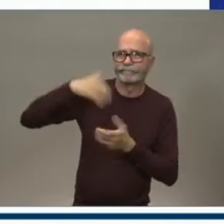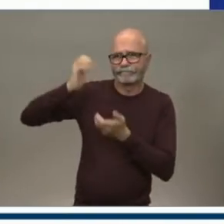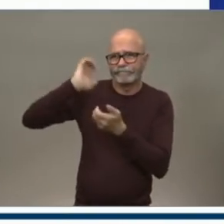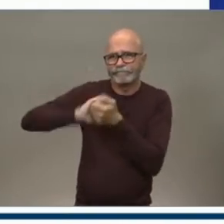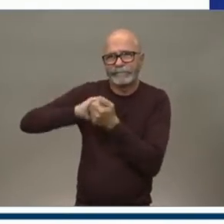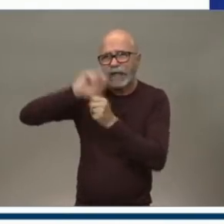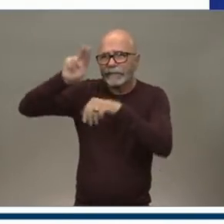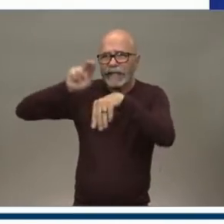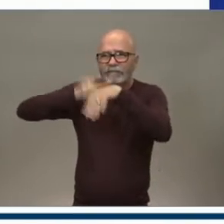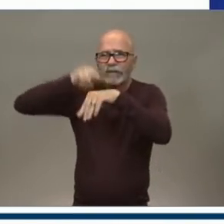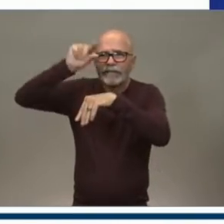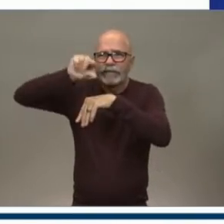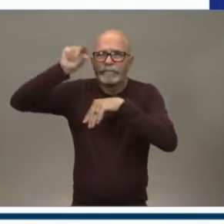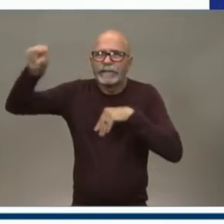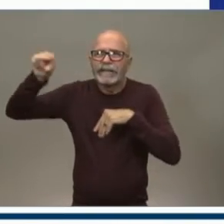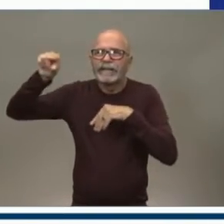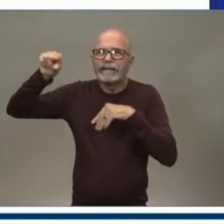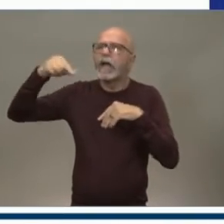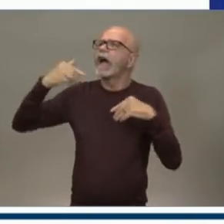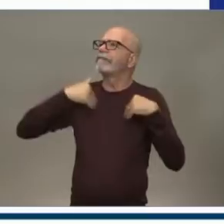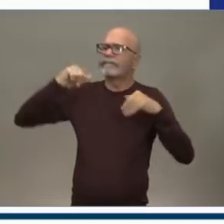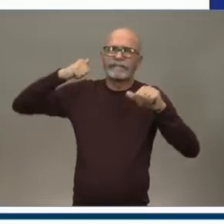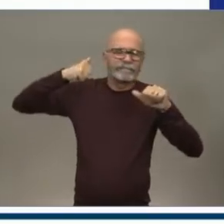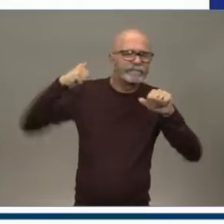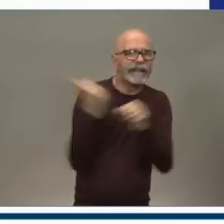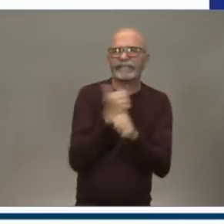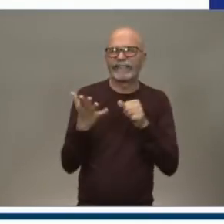2-week, 14-day cycle when you add the weekends in.